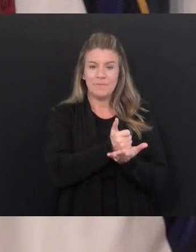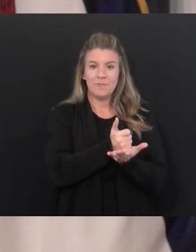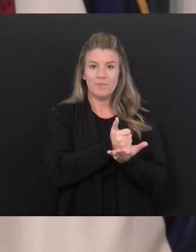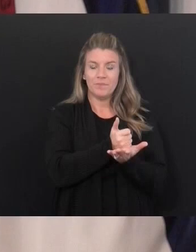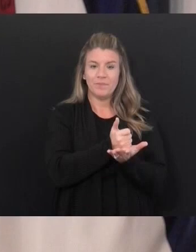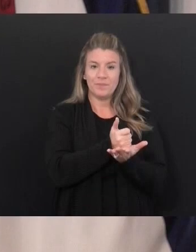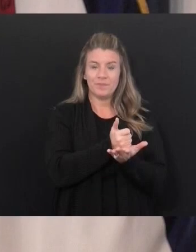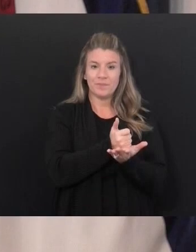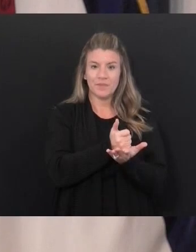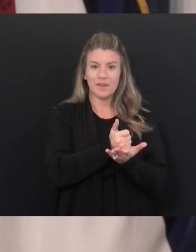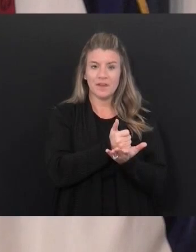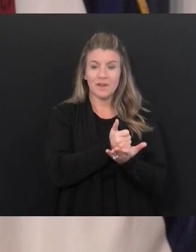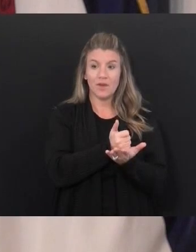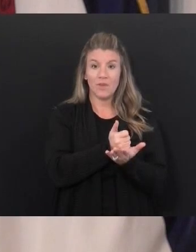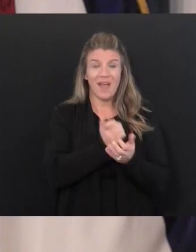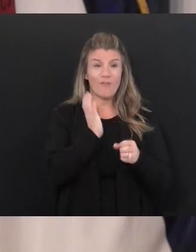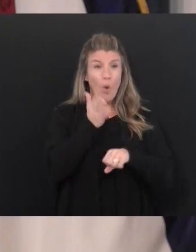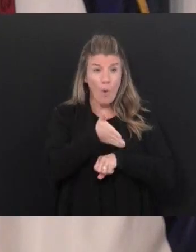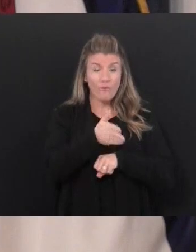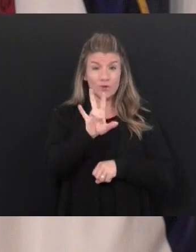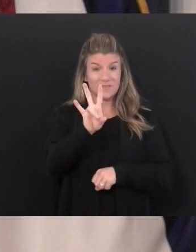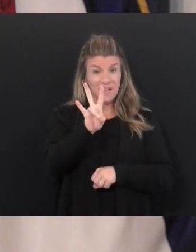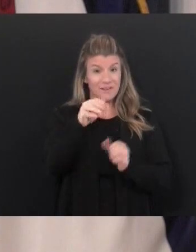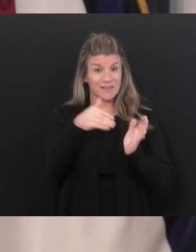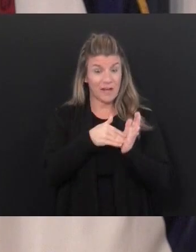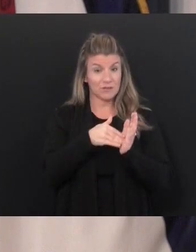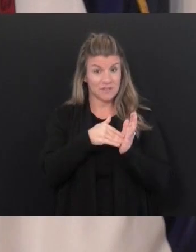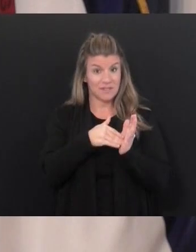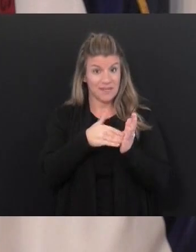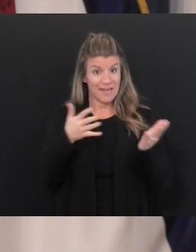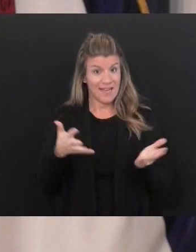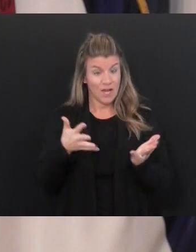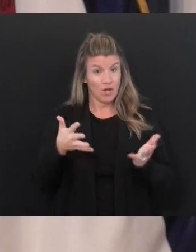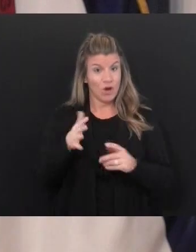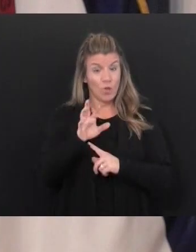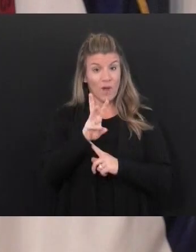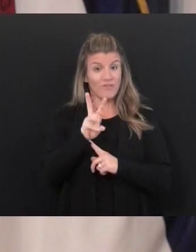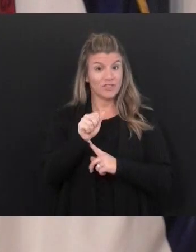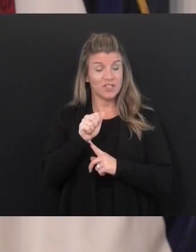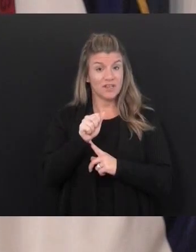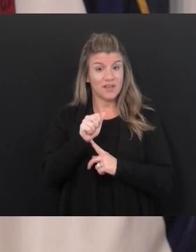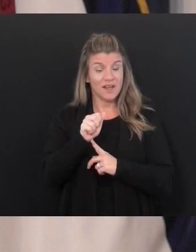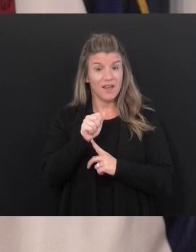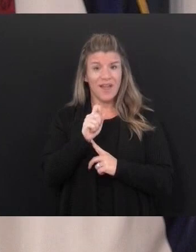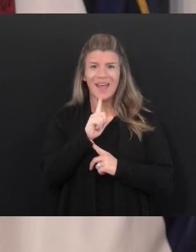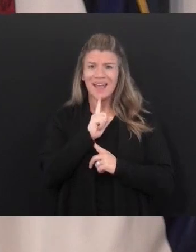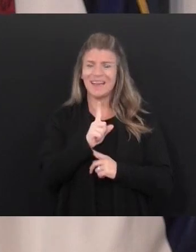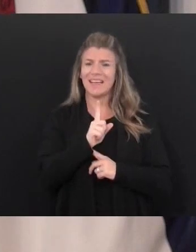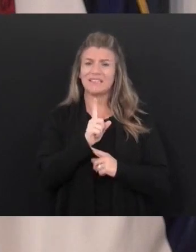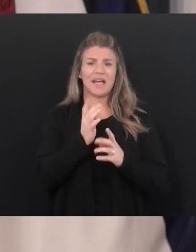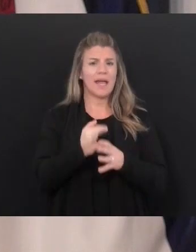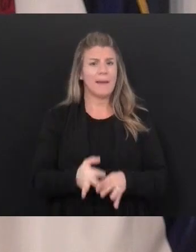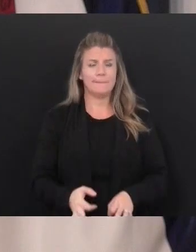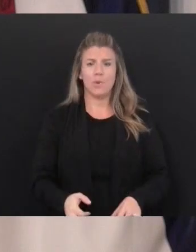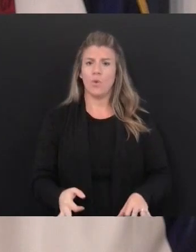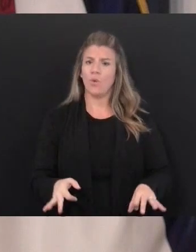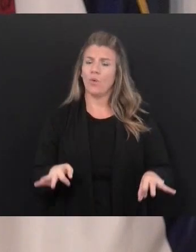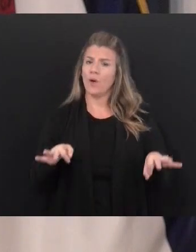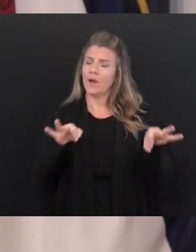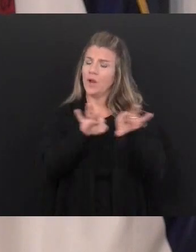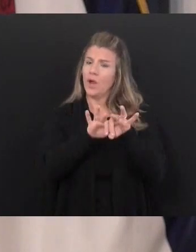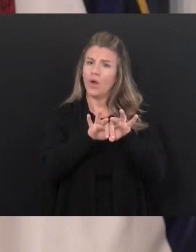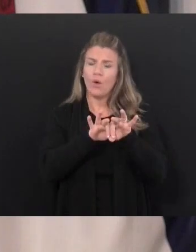for the over 7,000 in West Virginia, it is imperative that we continue to be able to